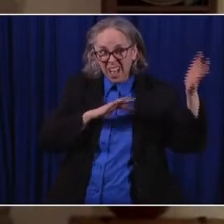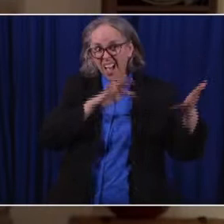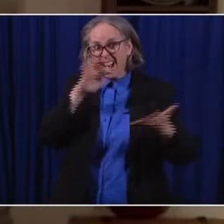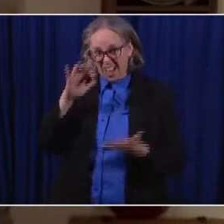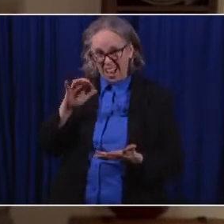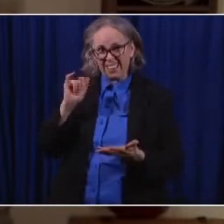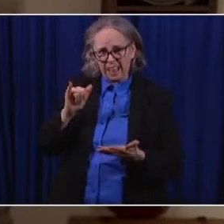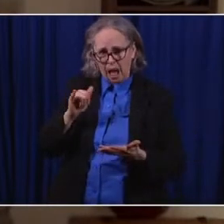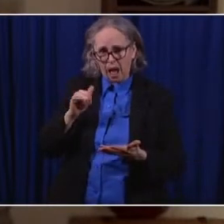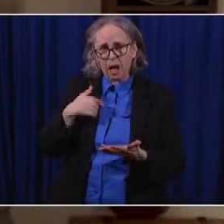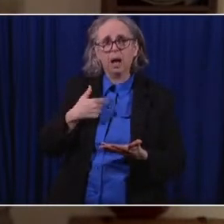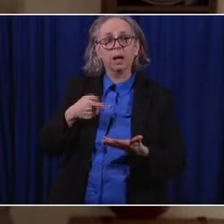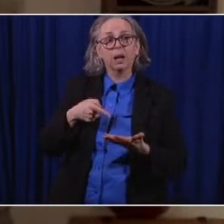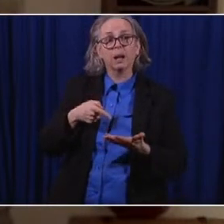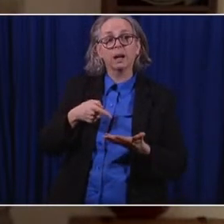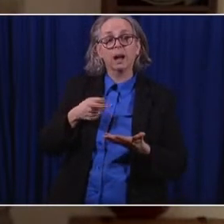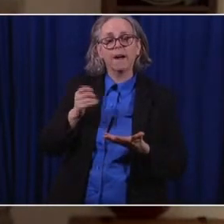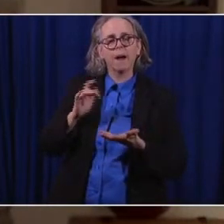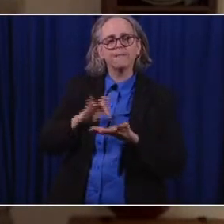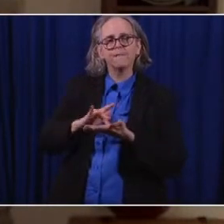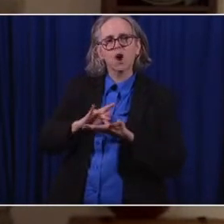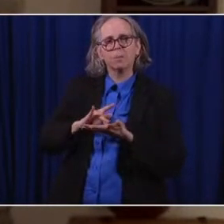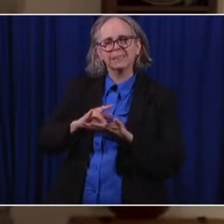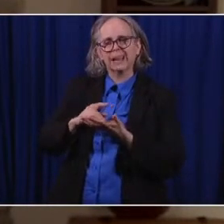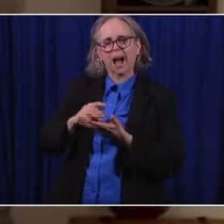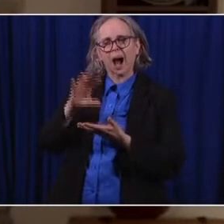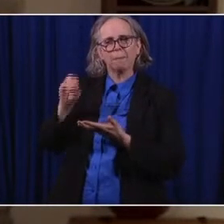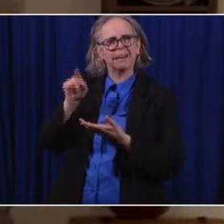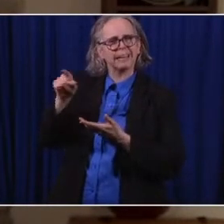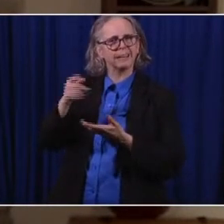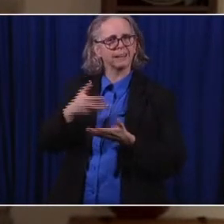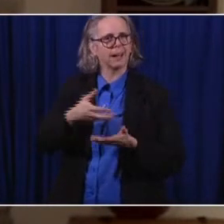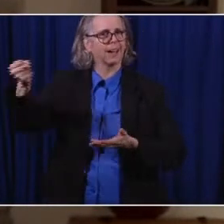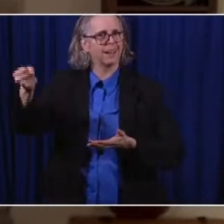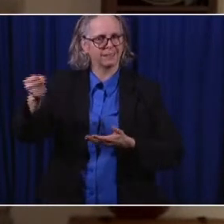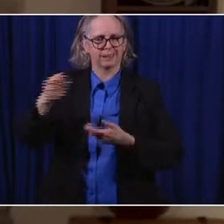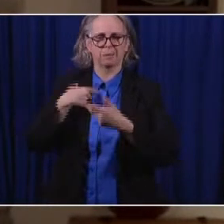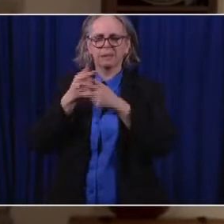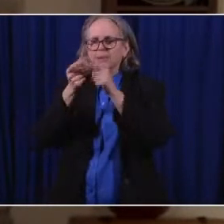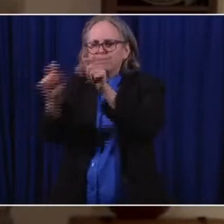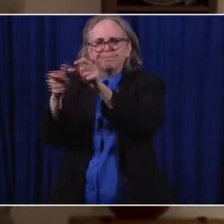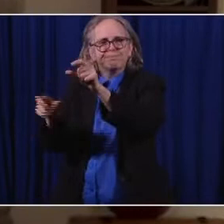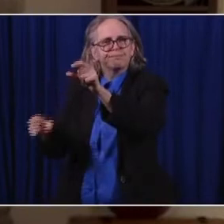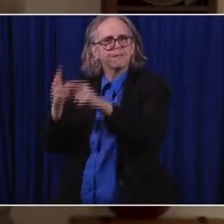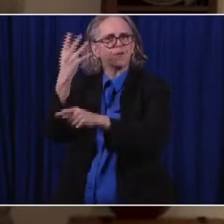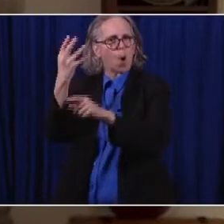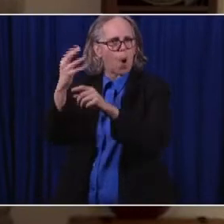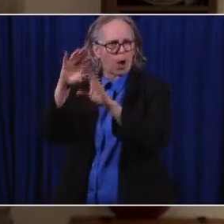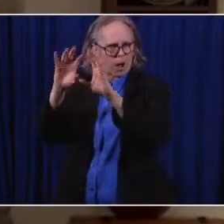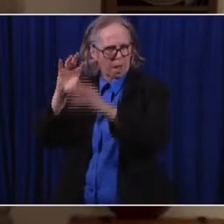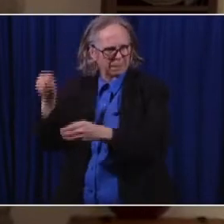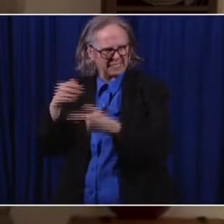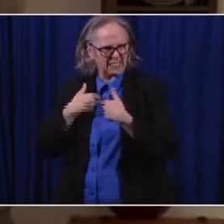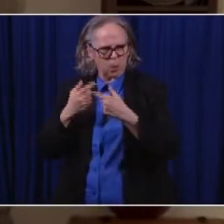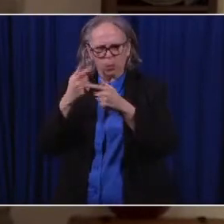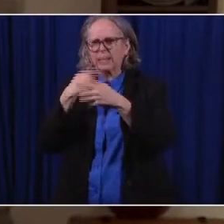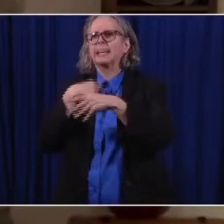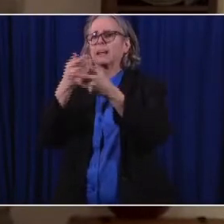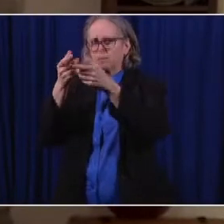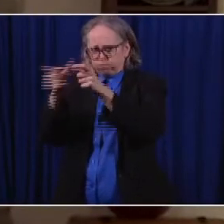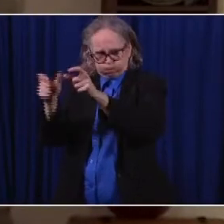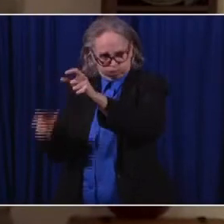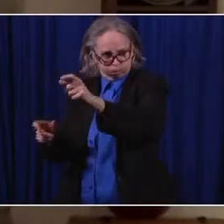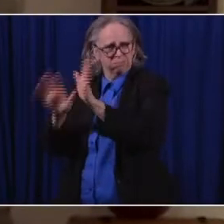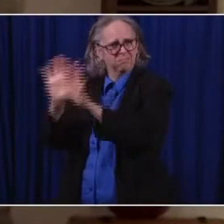start vaccinating on Friday. So most of these are going over and will be there to